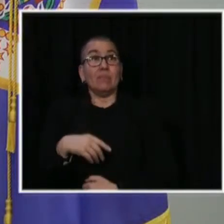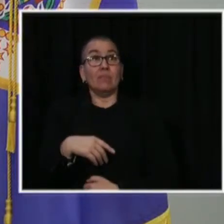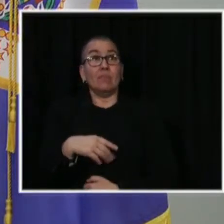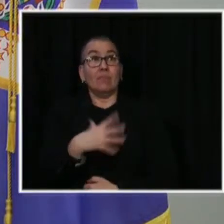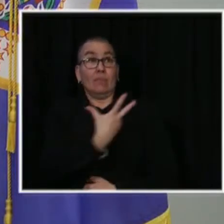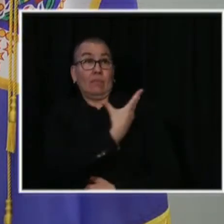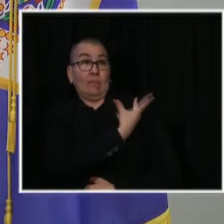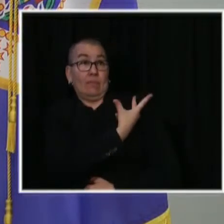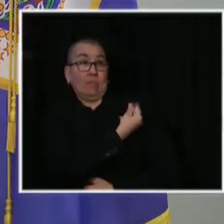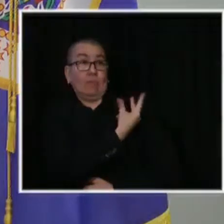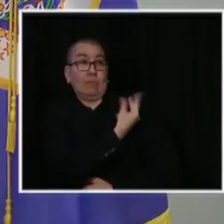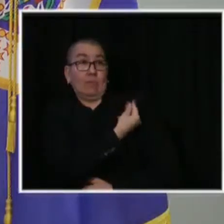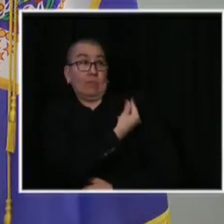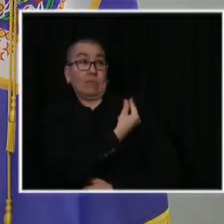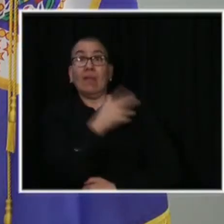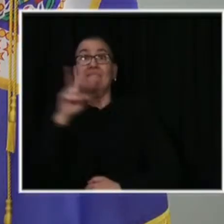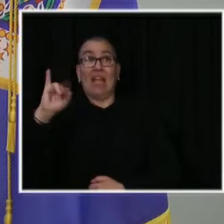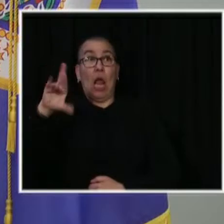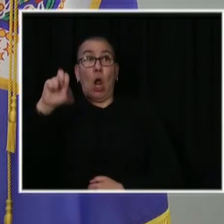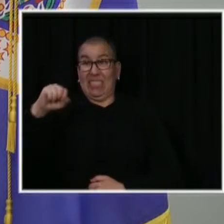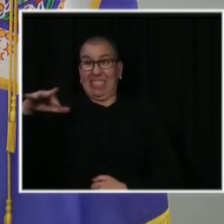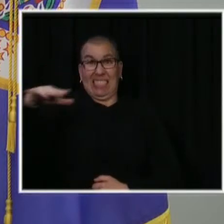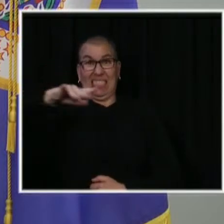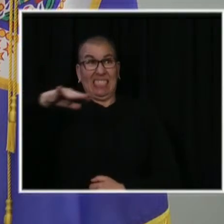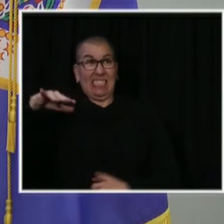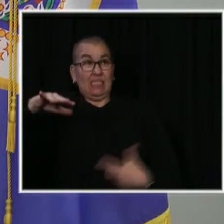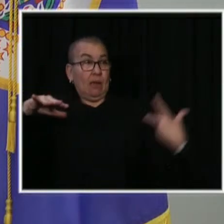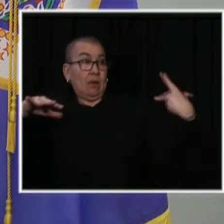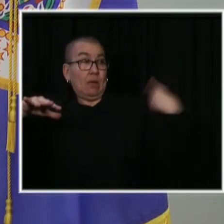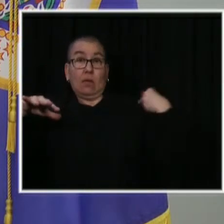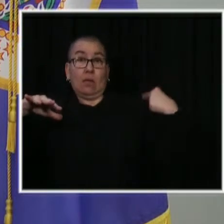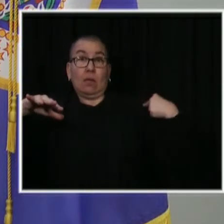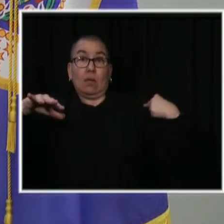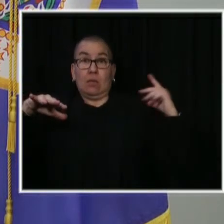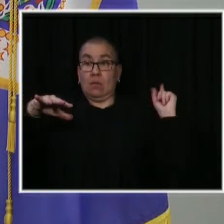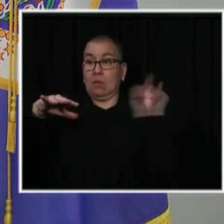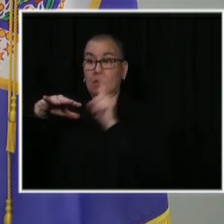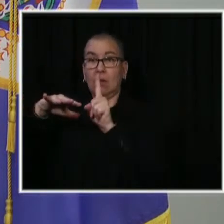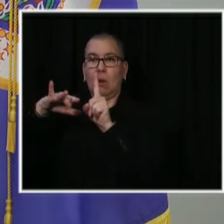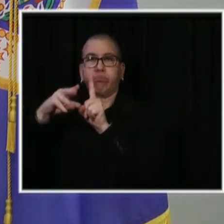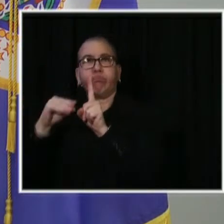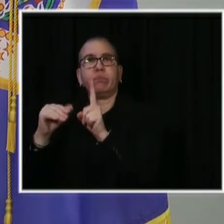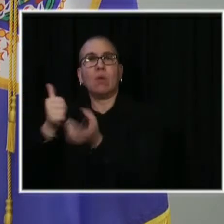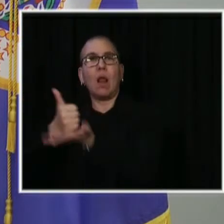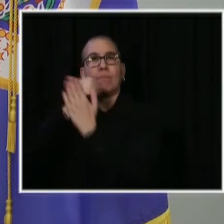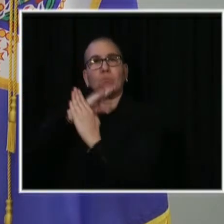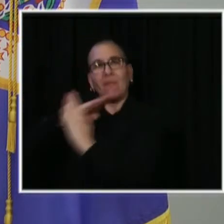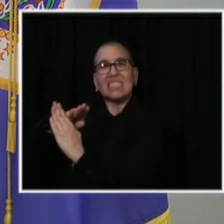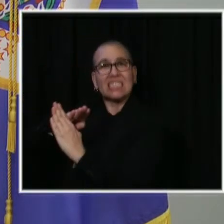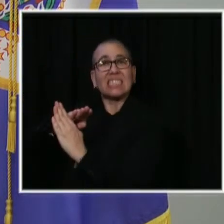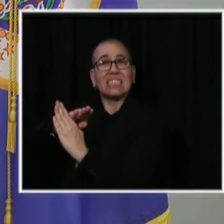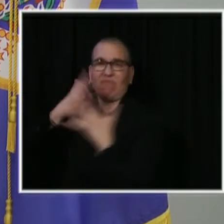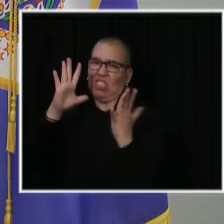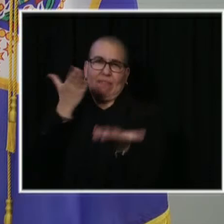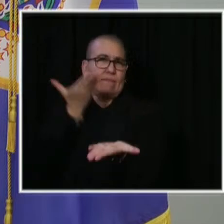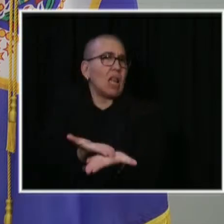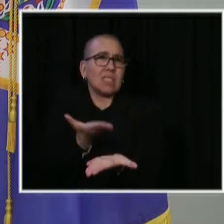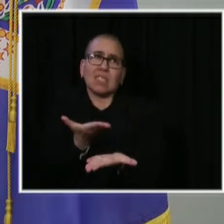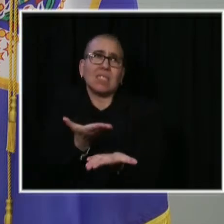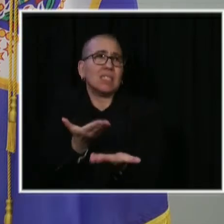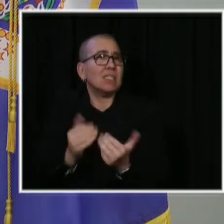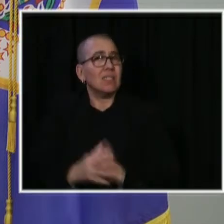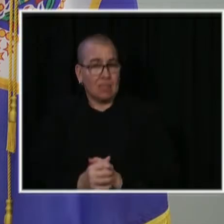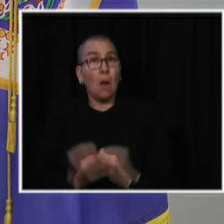strains that have been circulating. But the more this virus continues to exist and spread, the more chance it has to throw